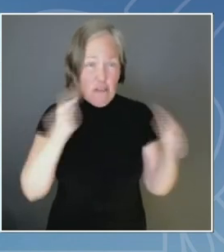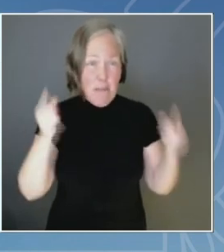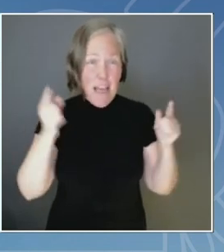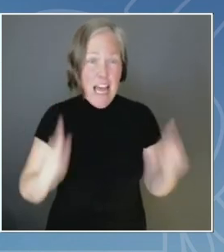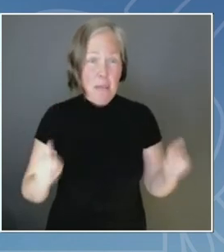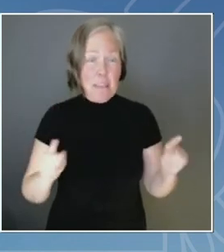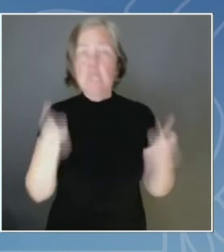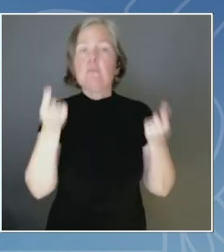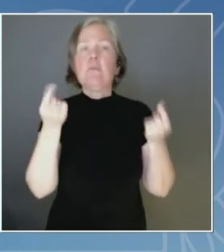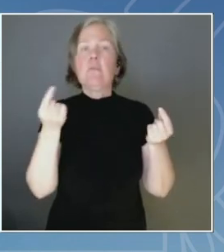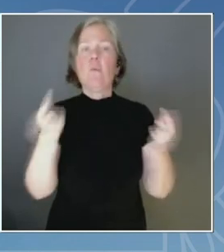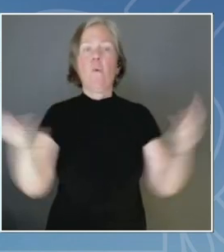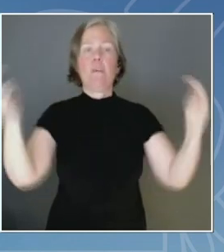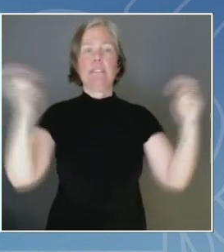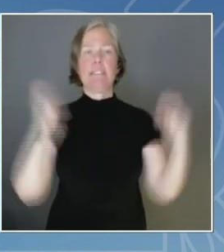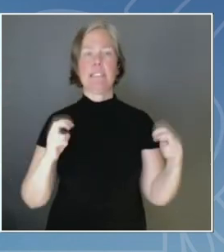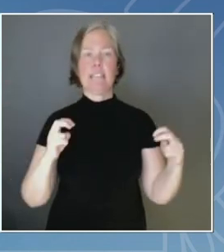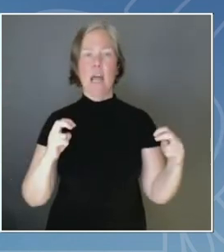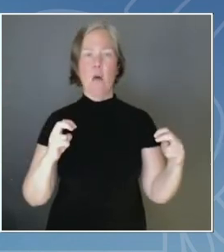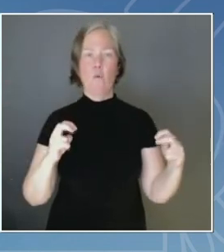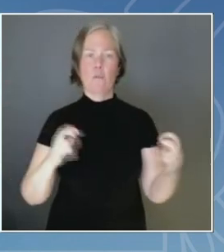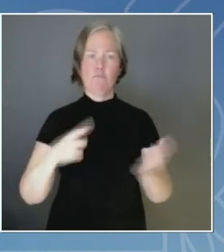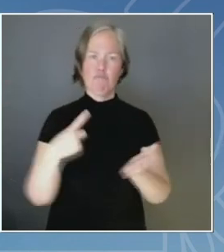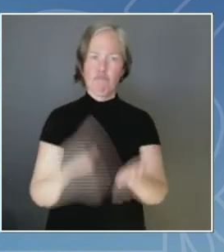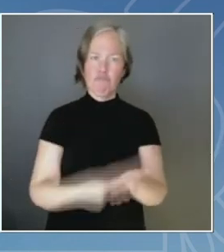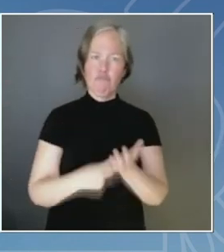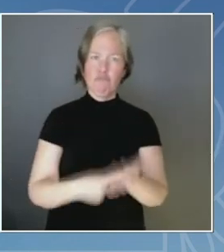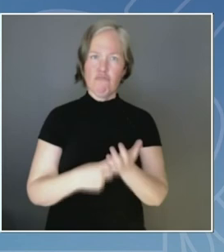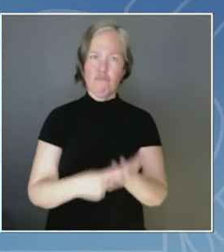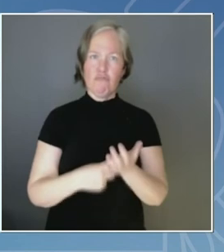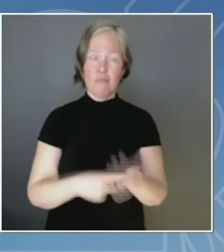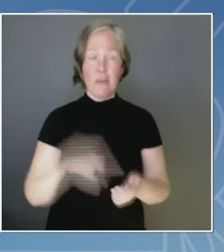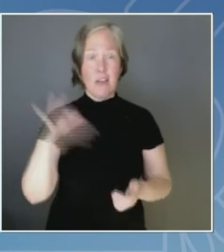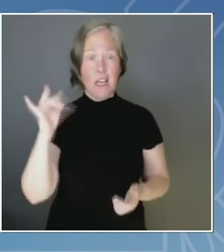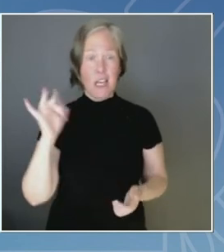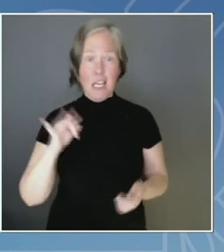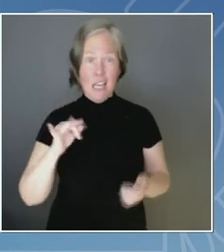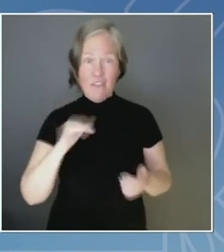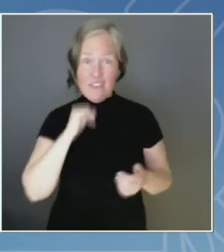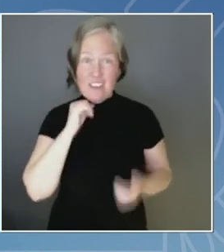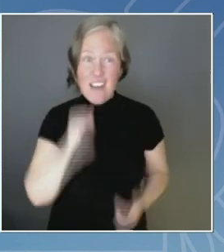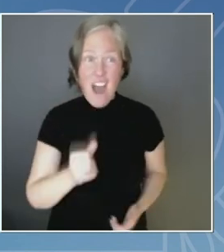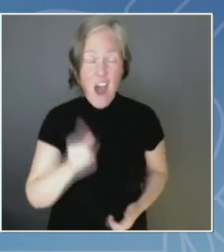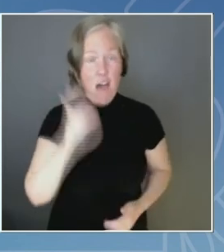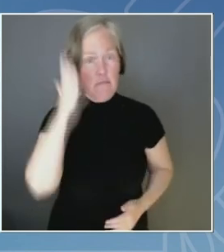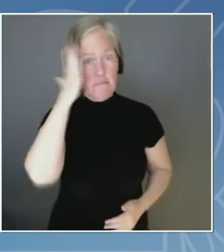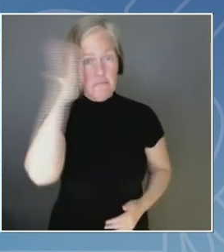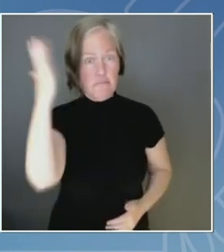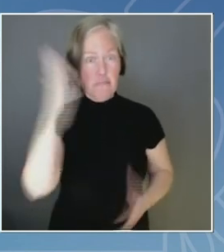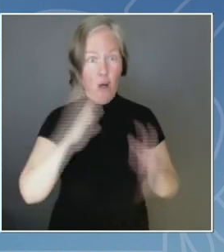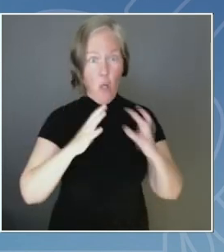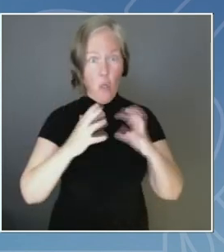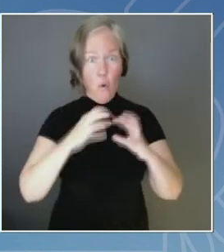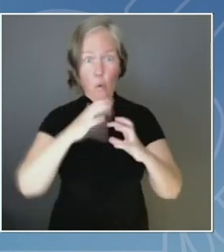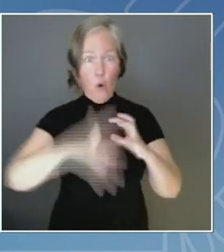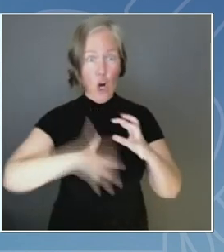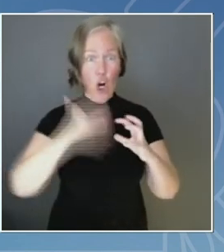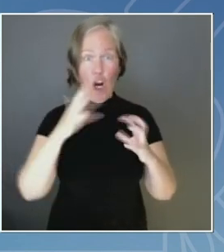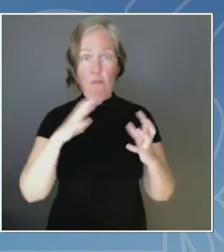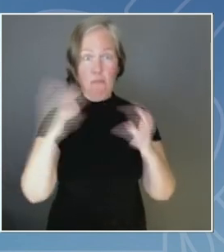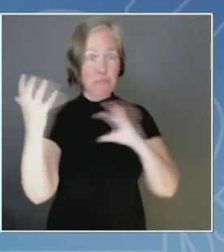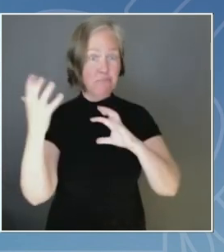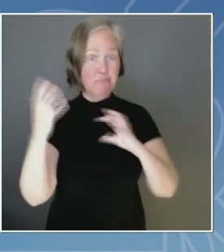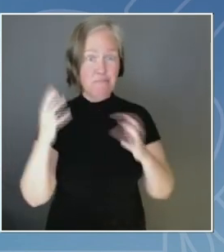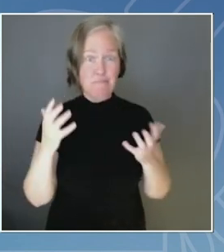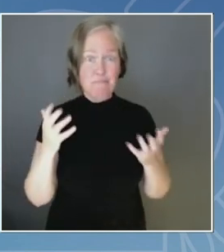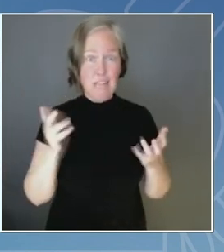to work together. Otherwise, the whole Southeast Asia will be not very, I would say that the people are not